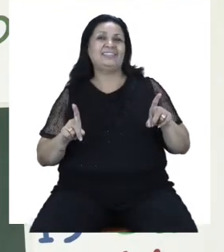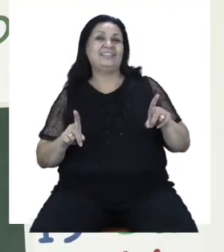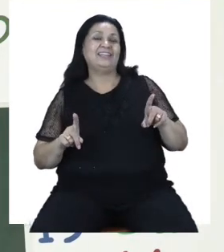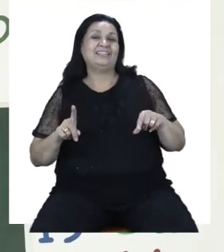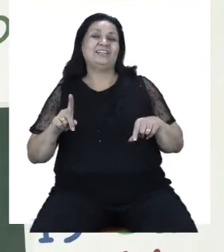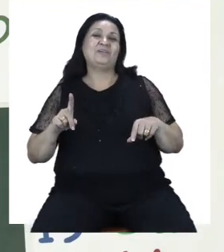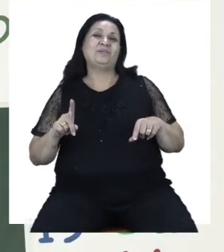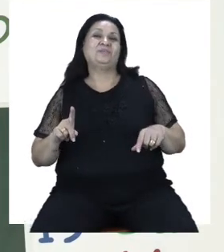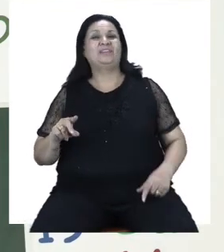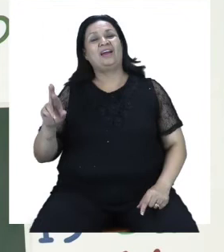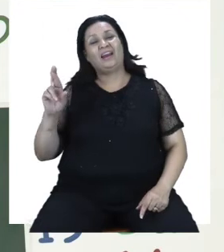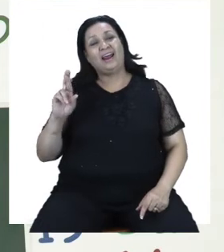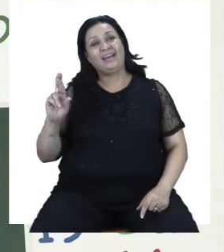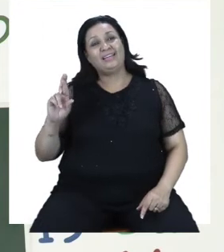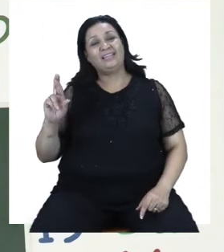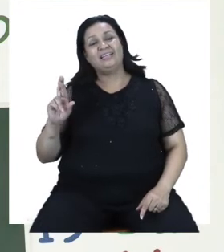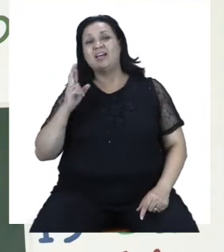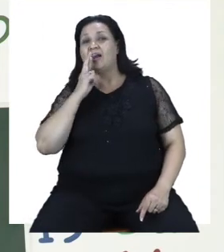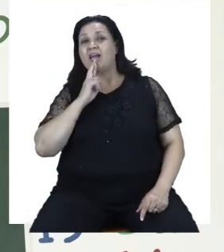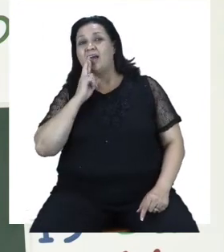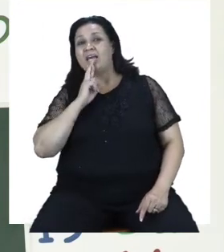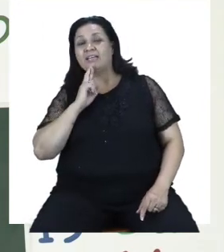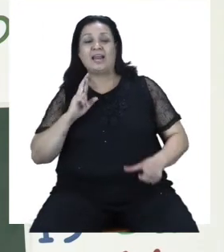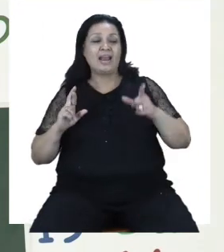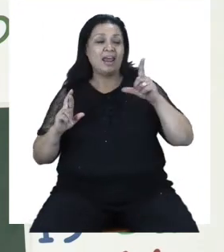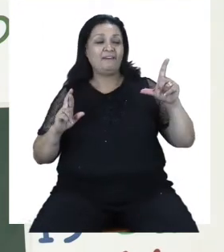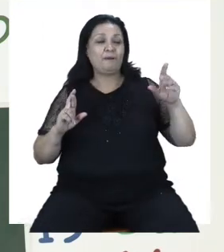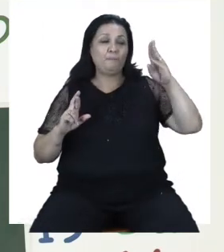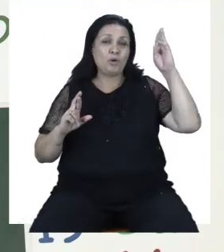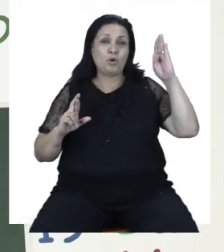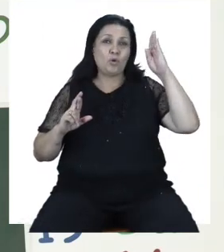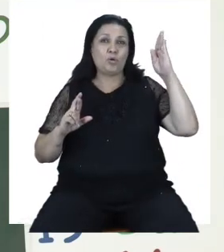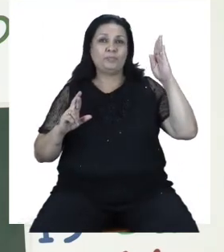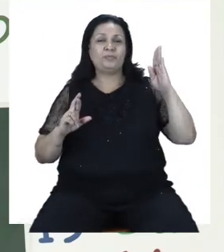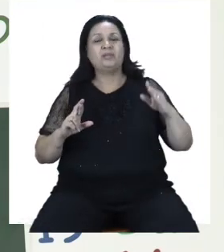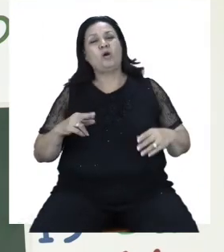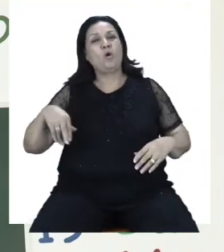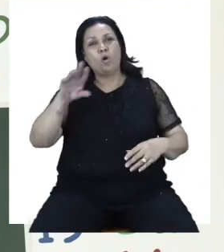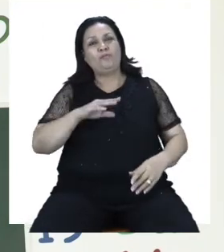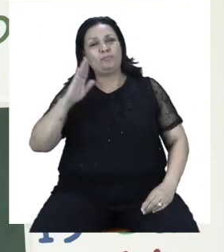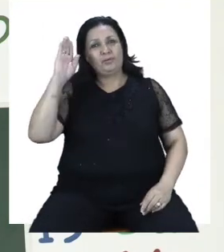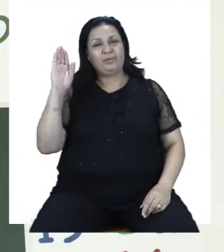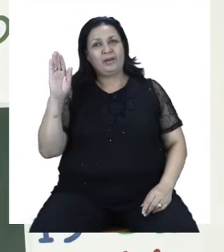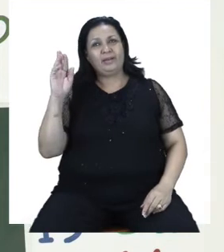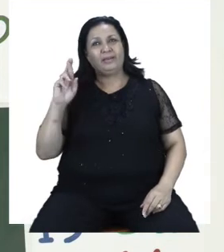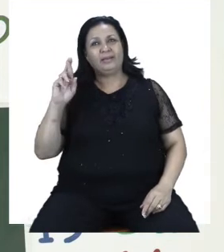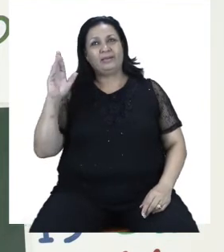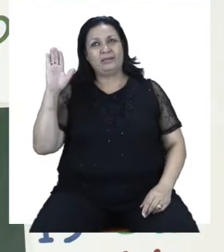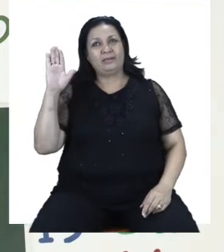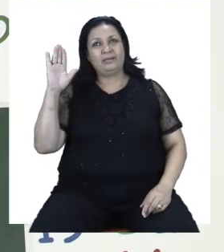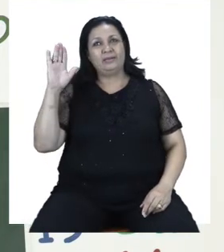we're going to play a little game. With our right hand, put your right hand up. Remember, you can ask